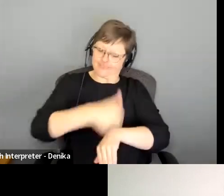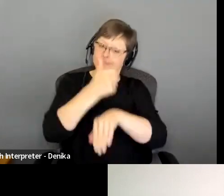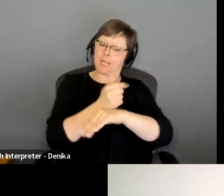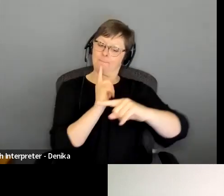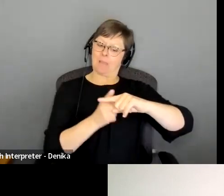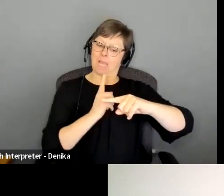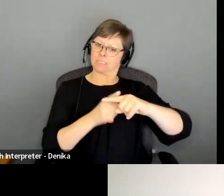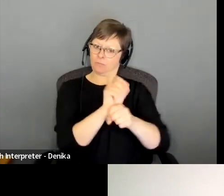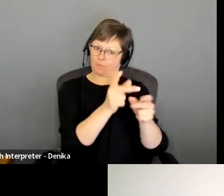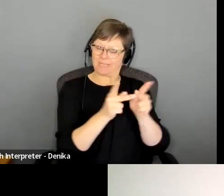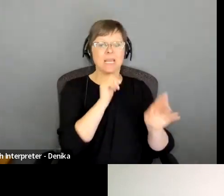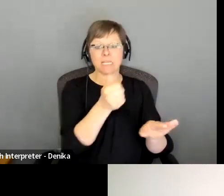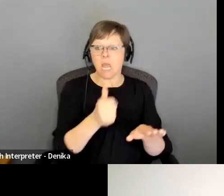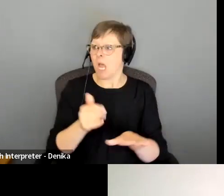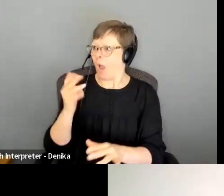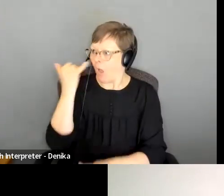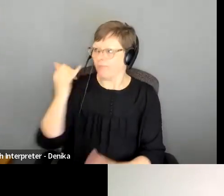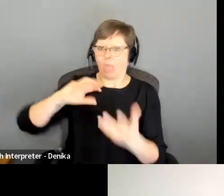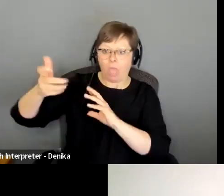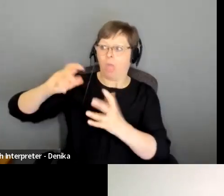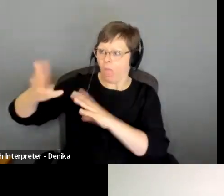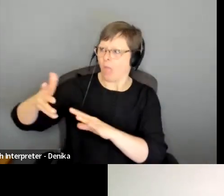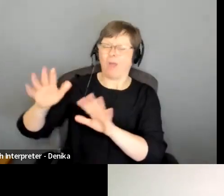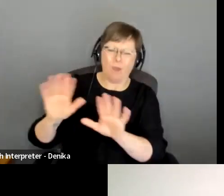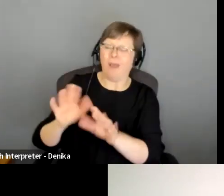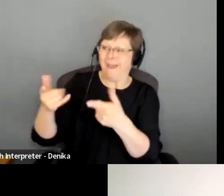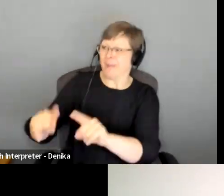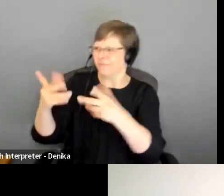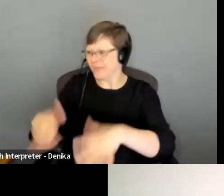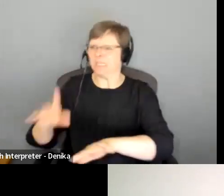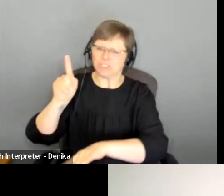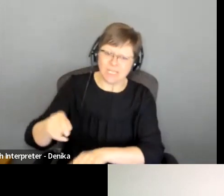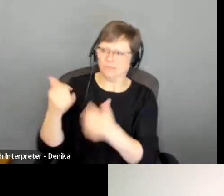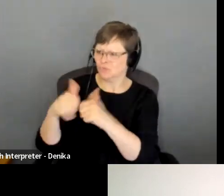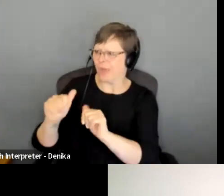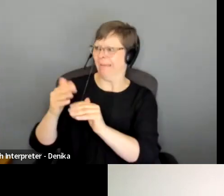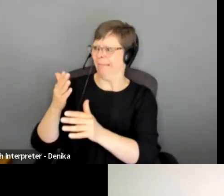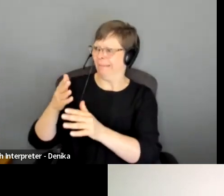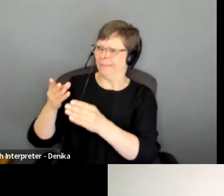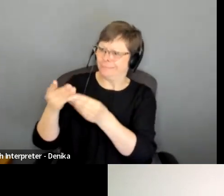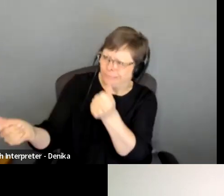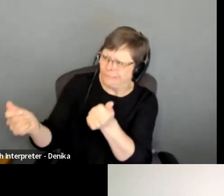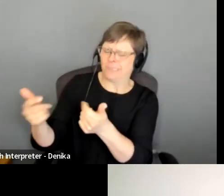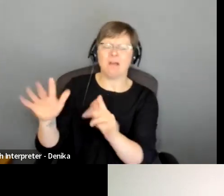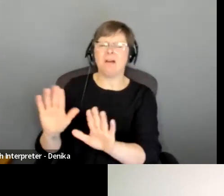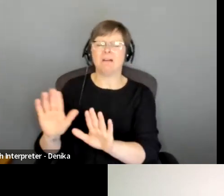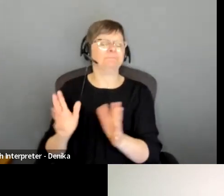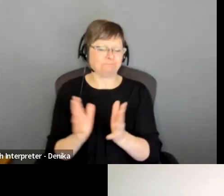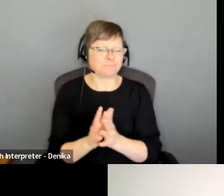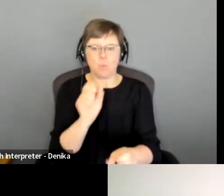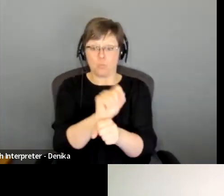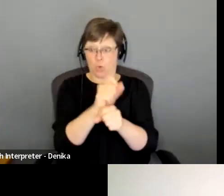than it is to respond to challenges in the workplace when they arise. We list the working agreement as an example in